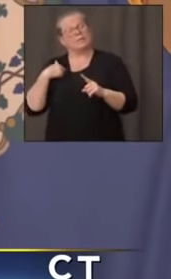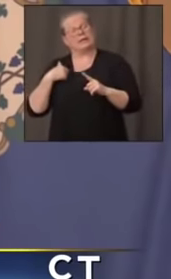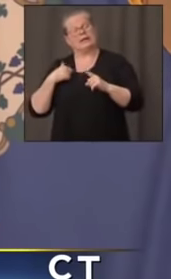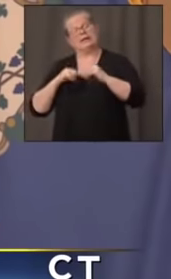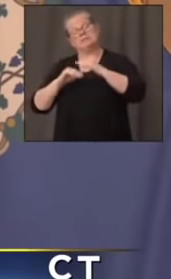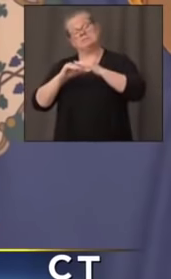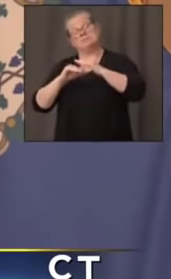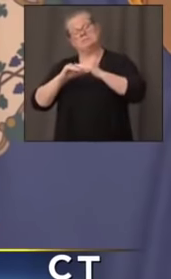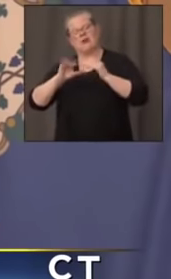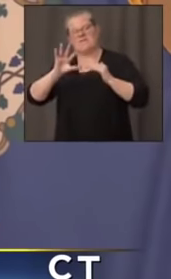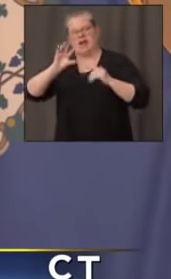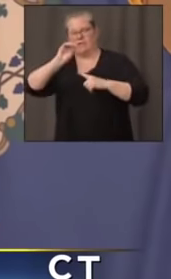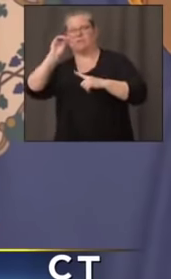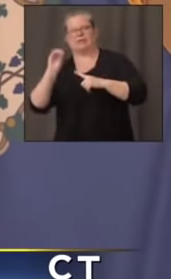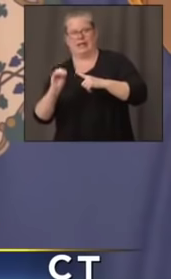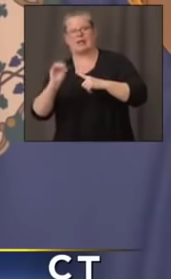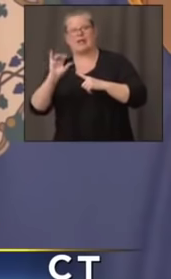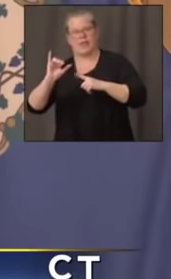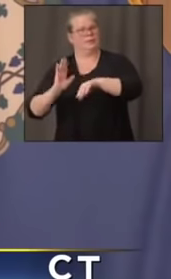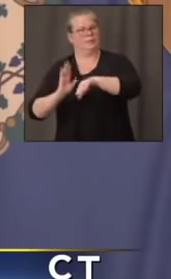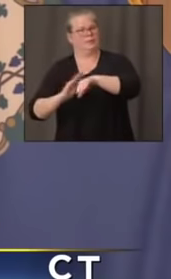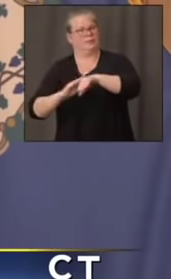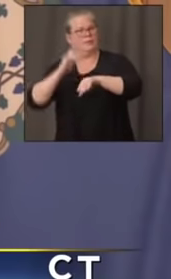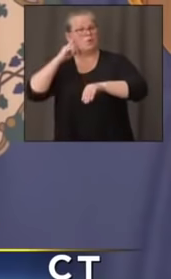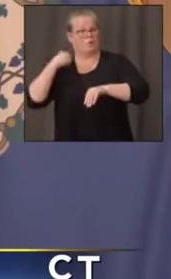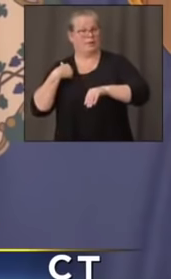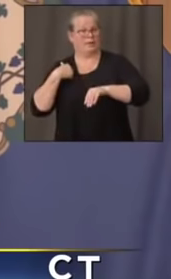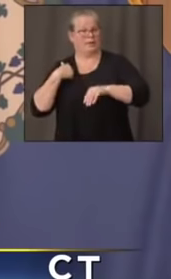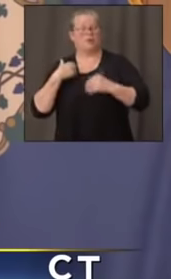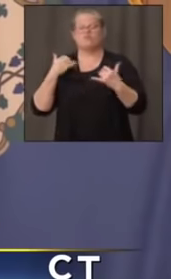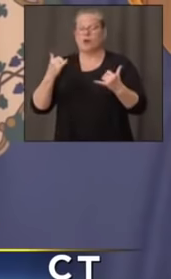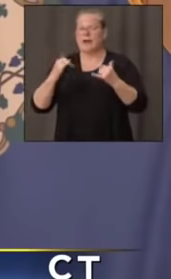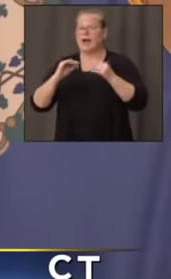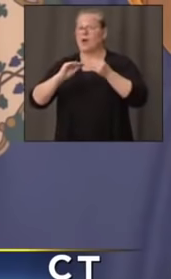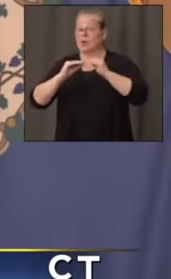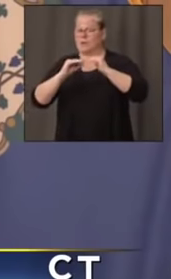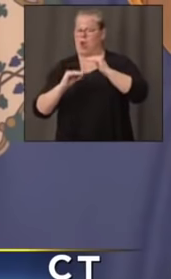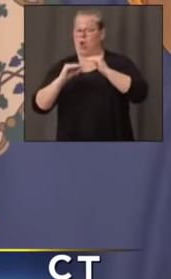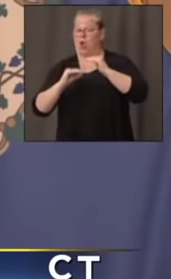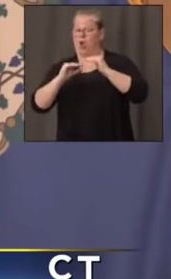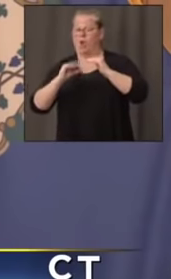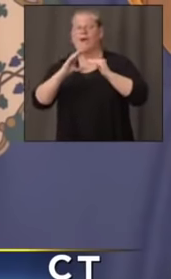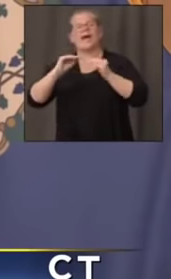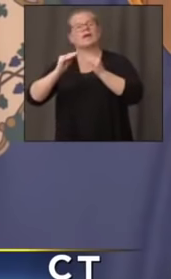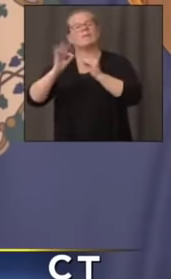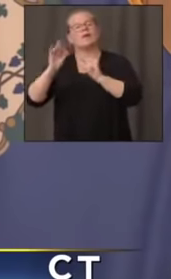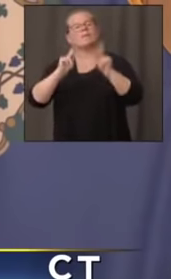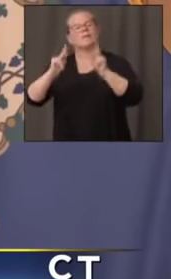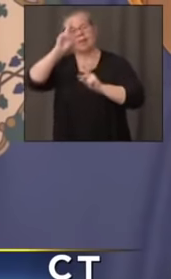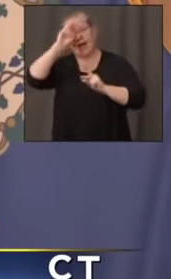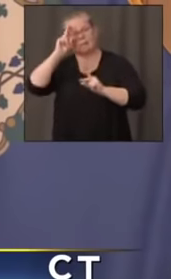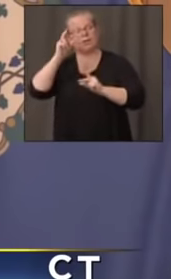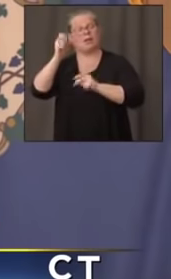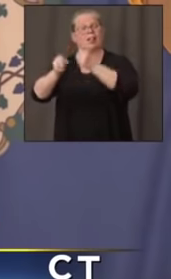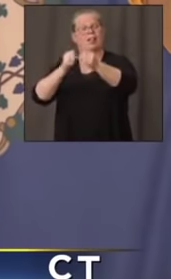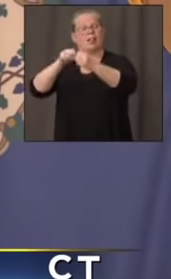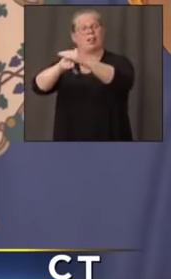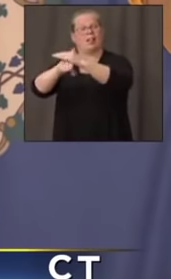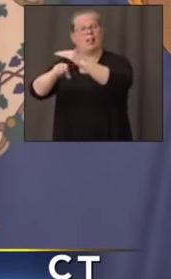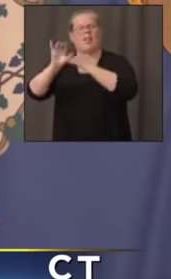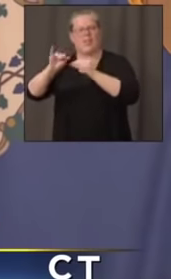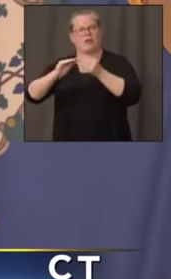me. And I look at hospitalizations. Right now, we're in very good standing on both those metrics. So the positivity